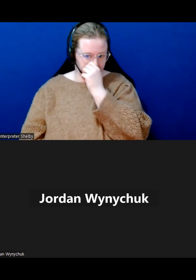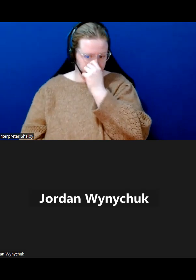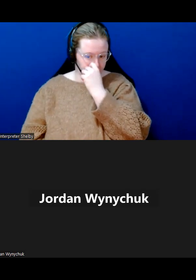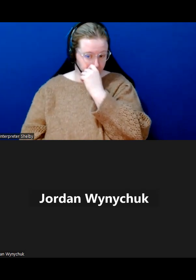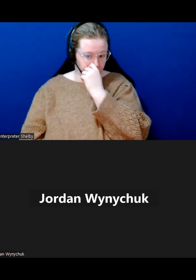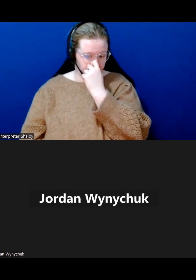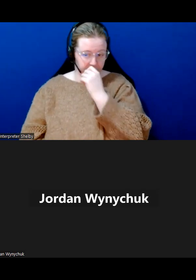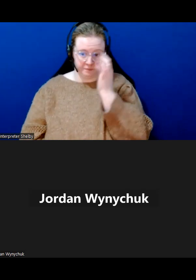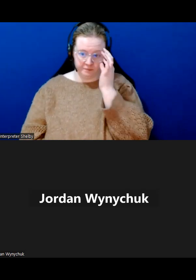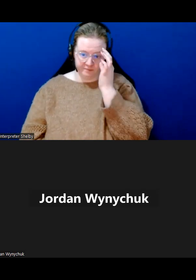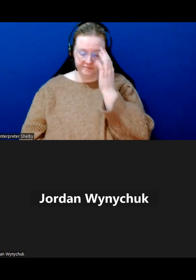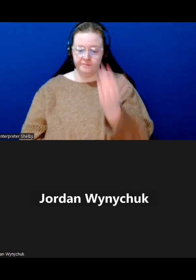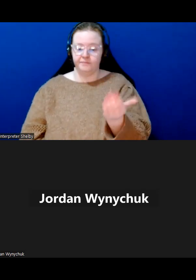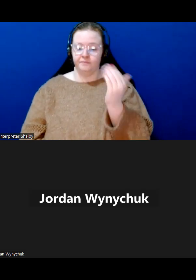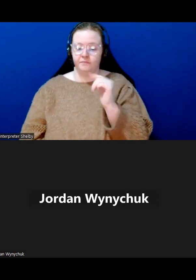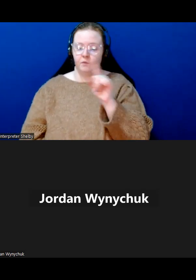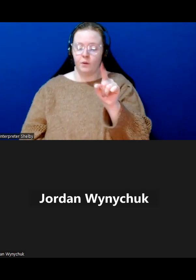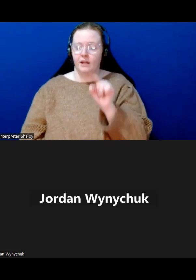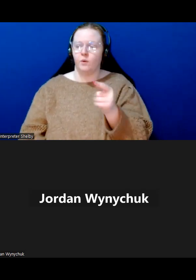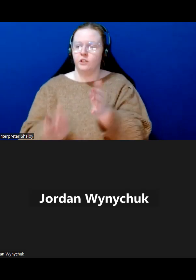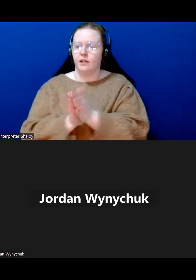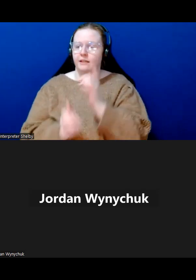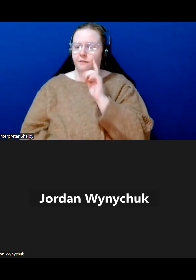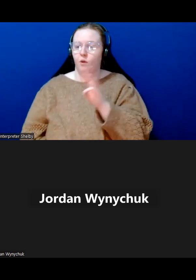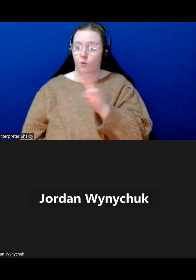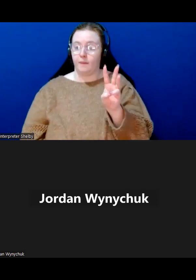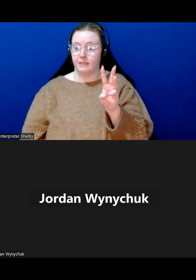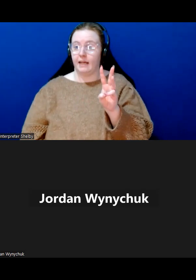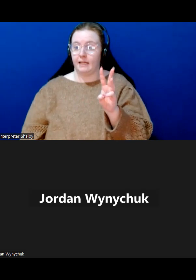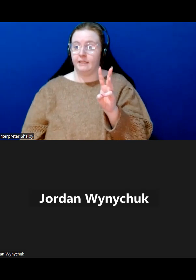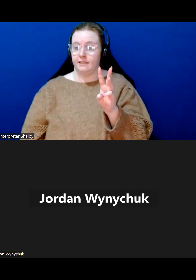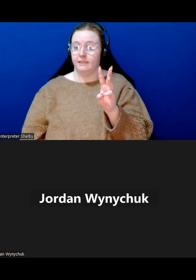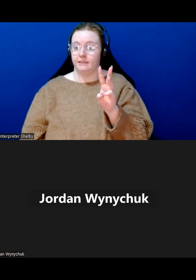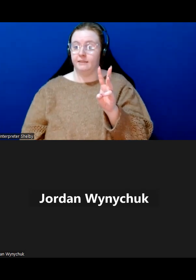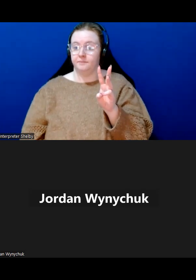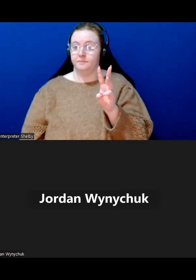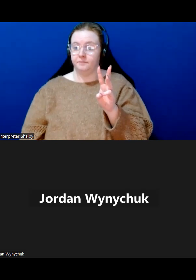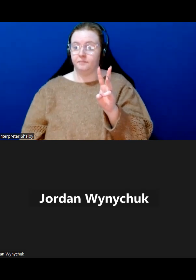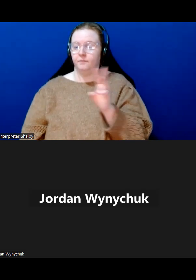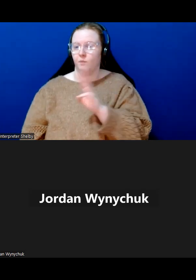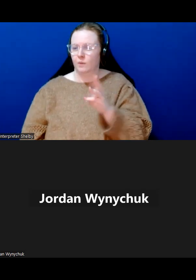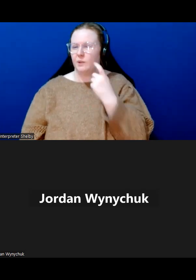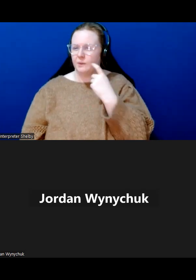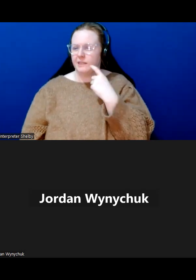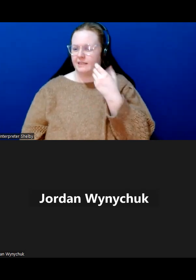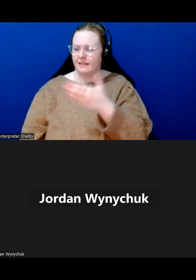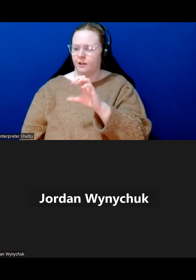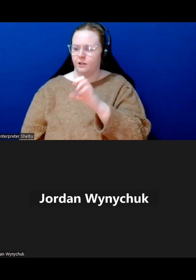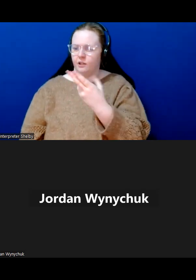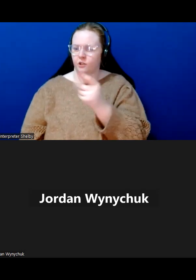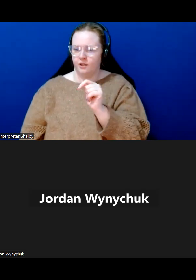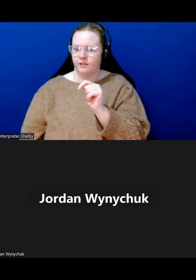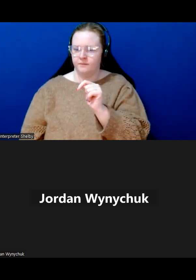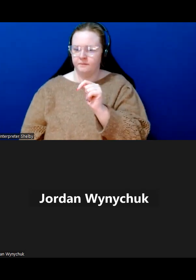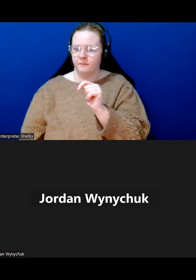We did have a question there saying, can we get your website? Somebody, the posting for the website was just put in the chat itself. However, when I